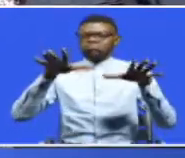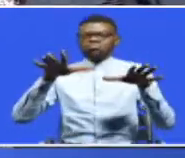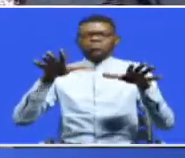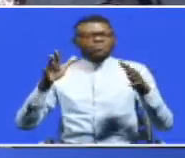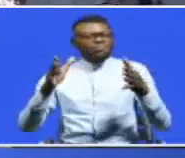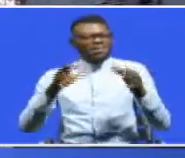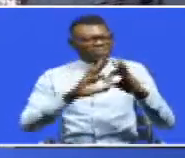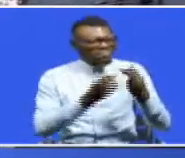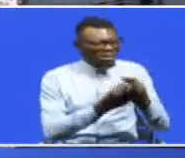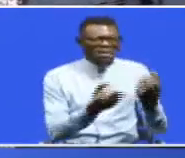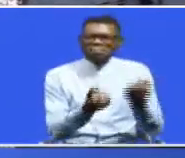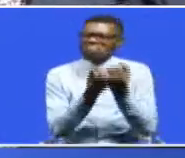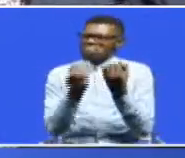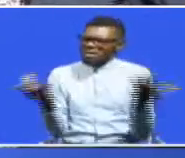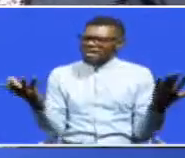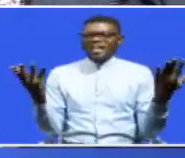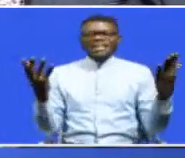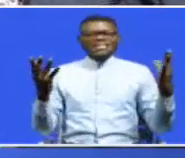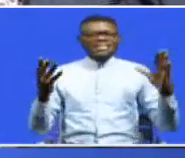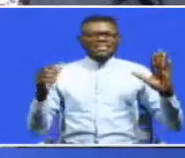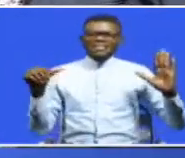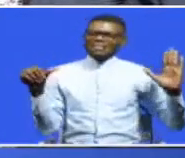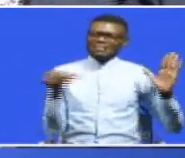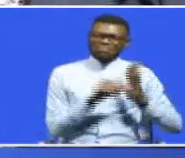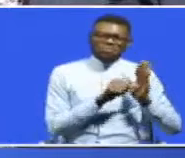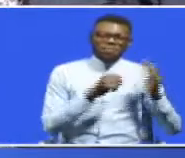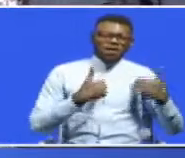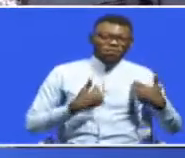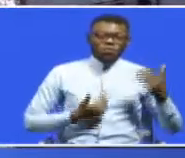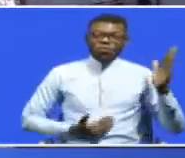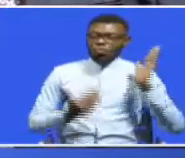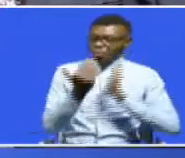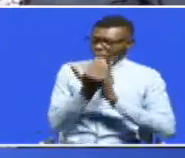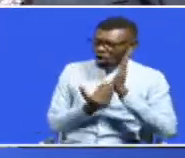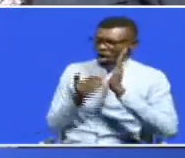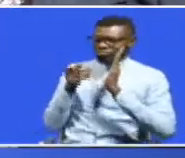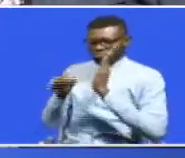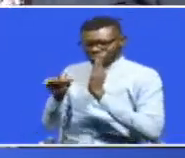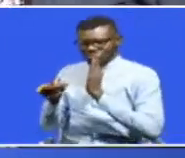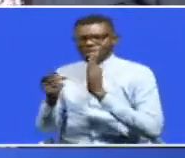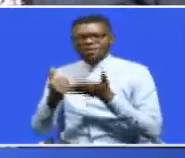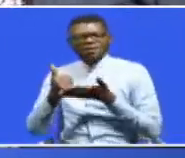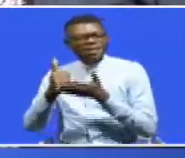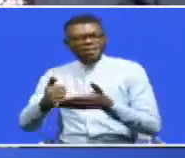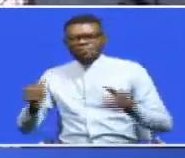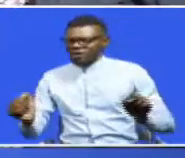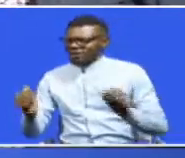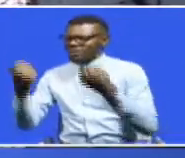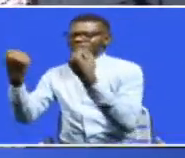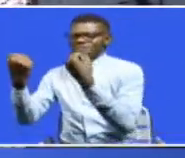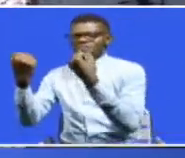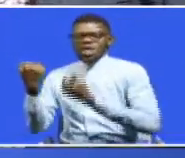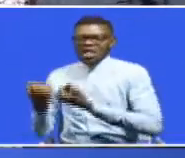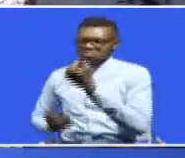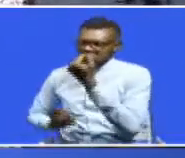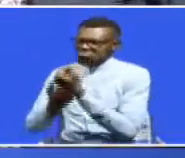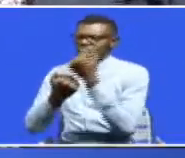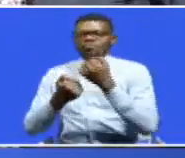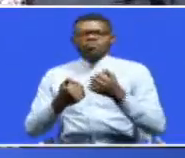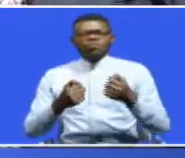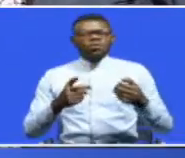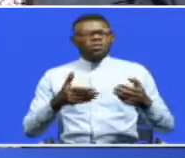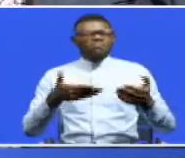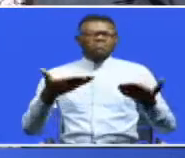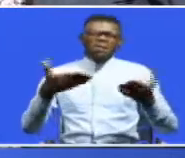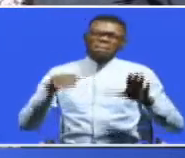of families that are exposed. And through this program, we've been able to create a safety net to cushion the very vulnerable of